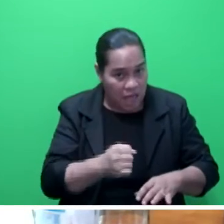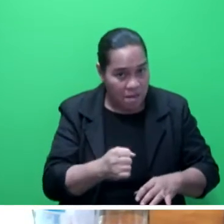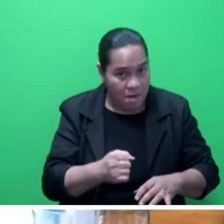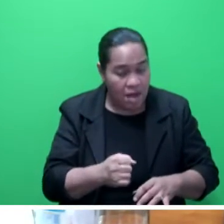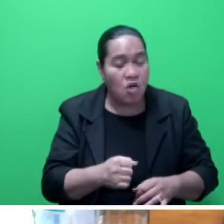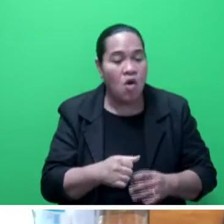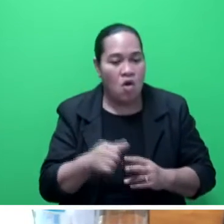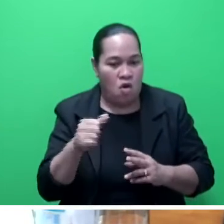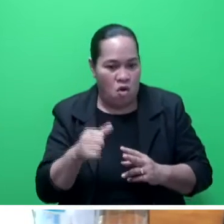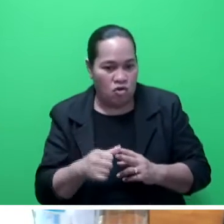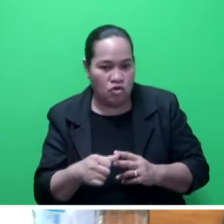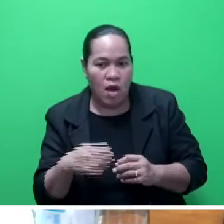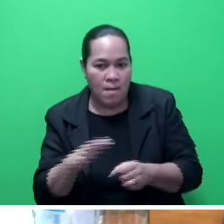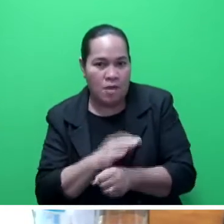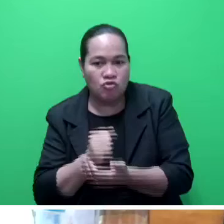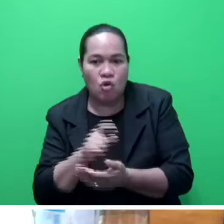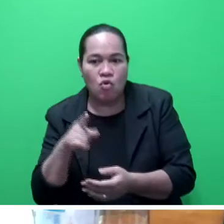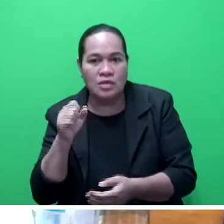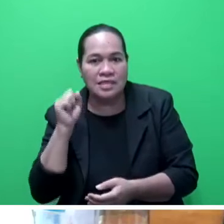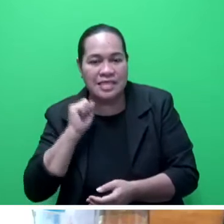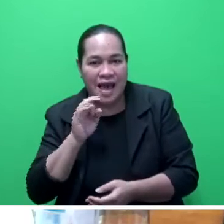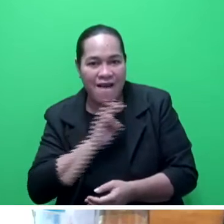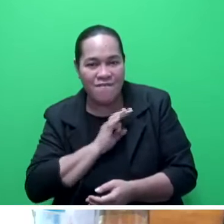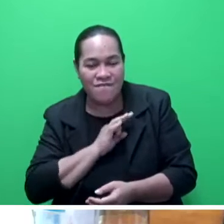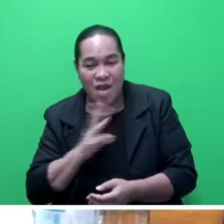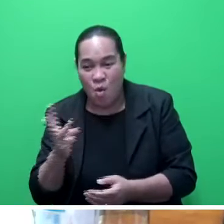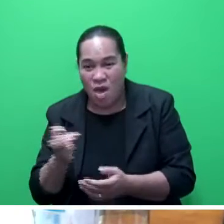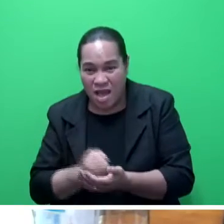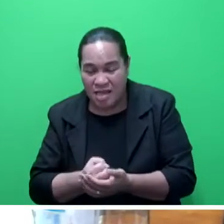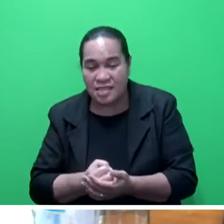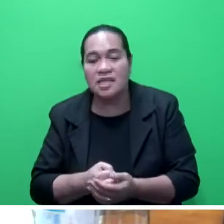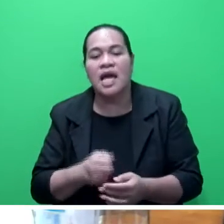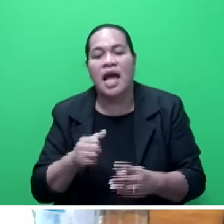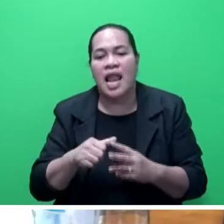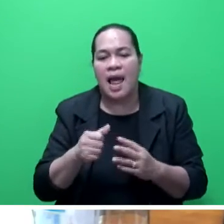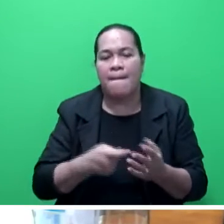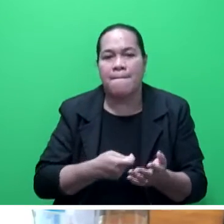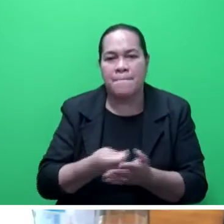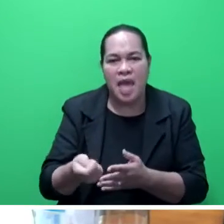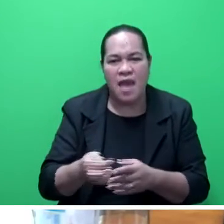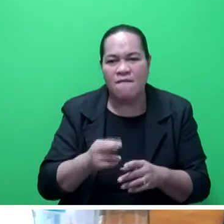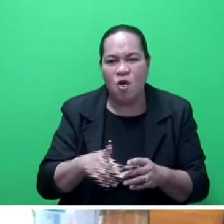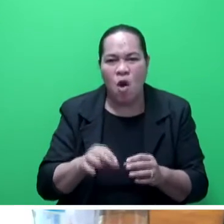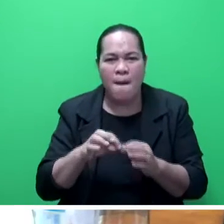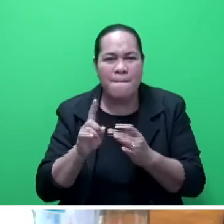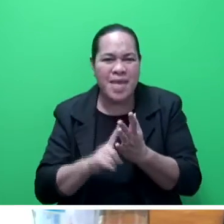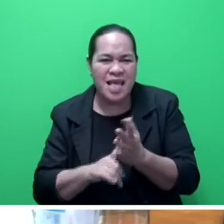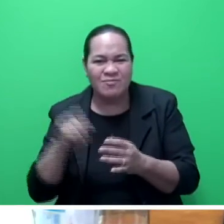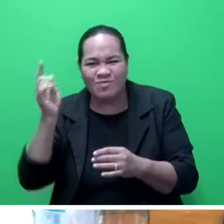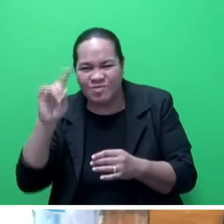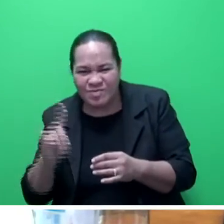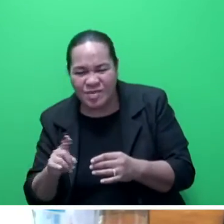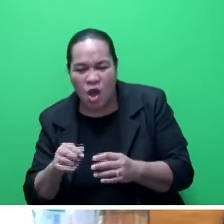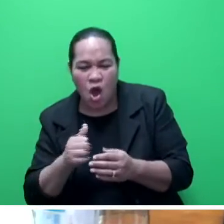that ancillary staff wages and other operational costs, such as payment of utility bills and printing cost of